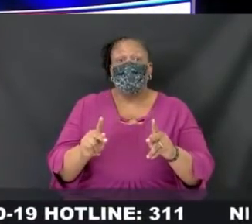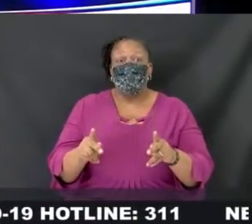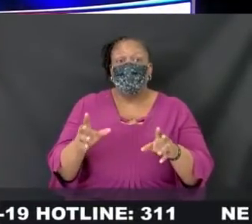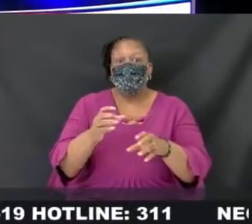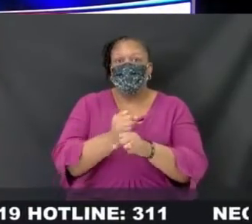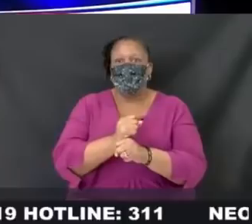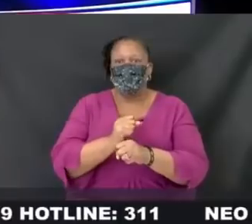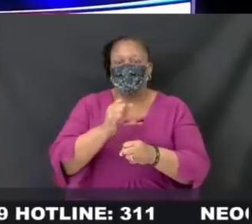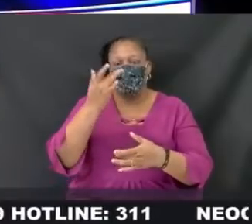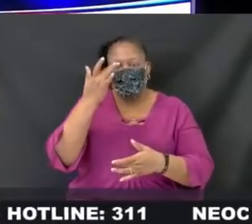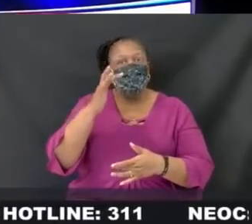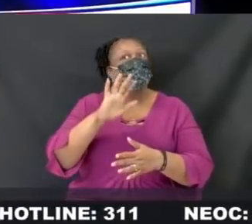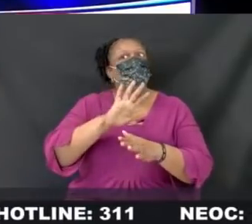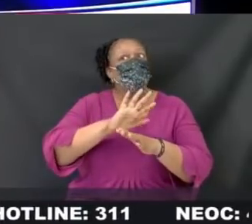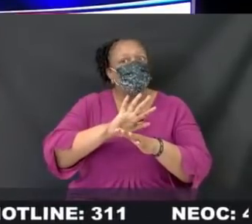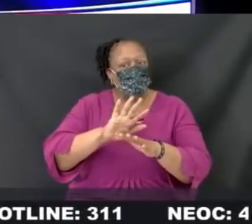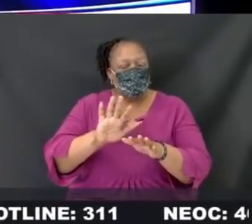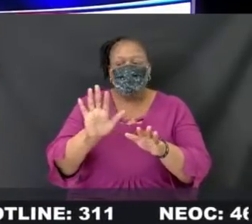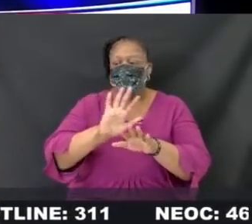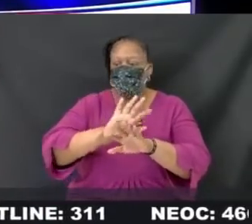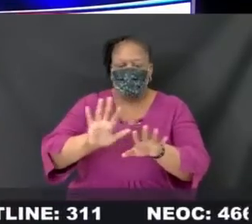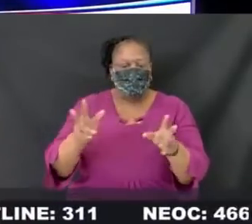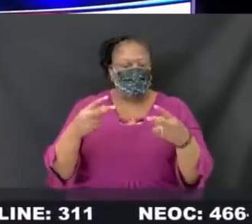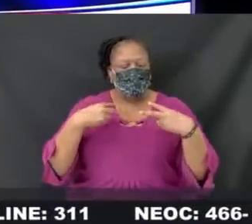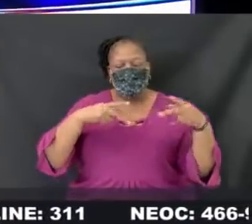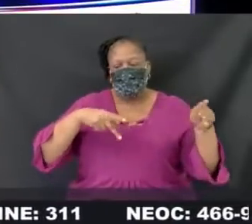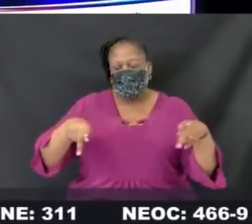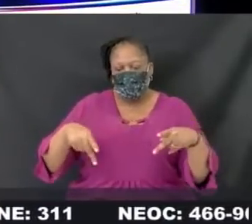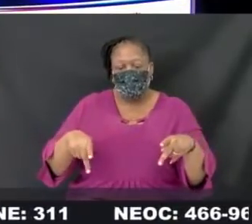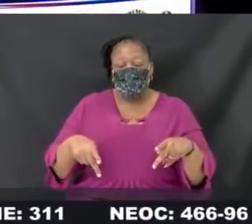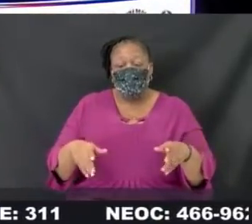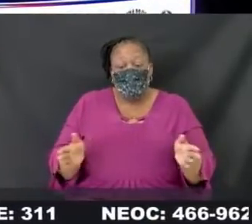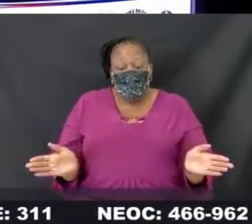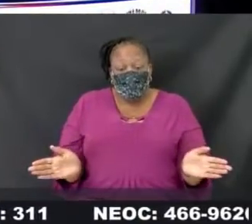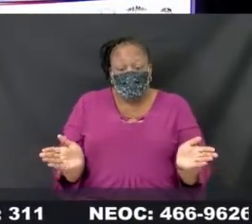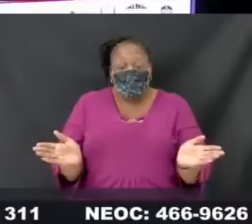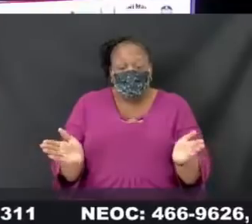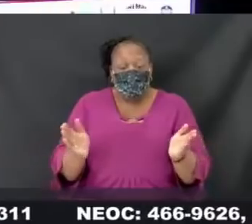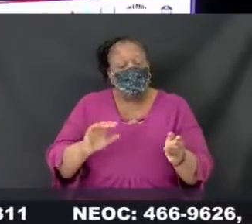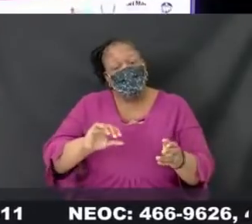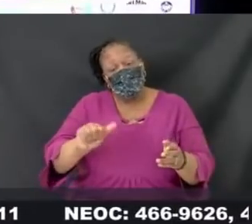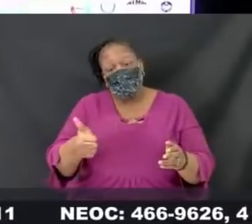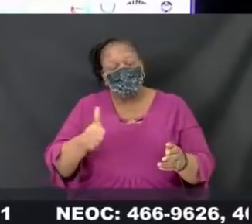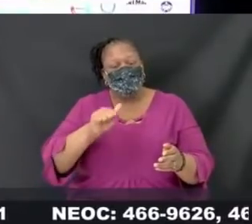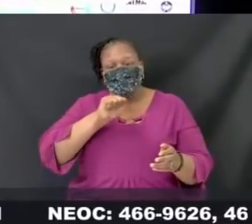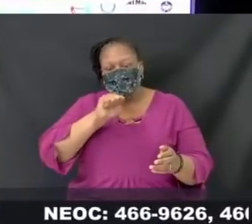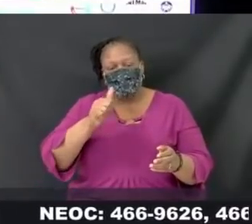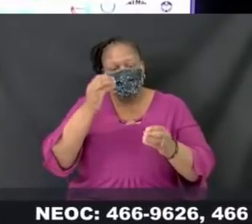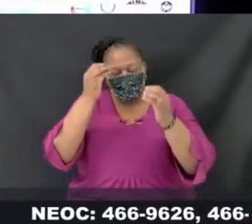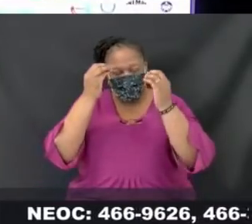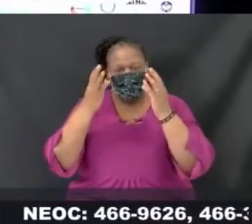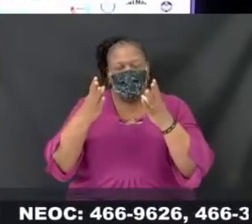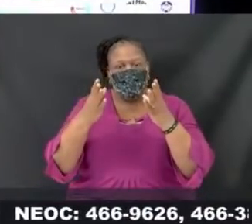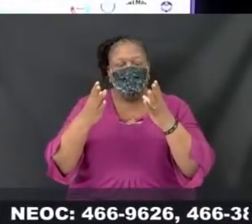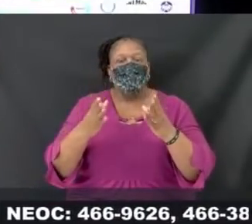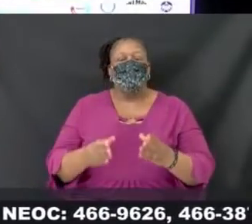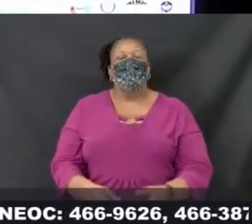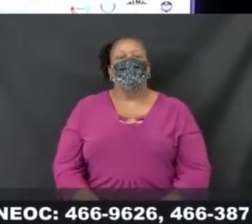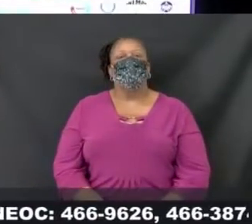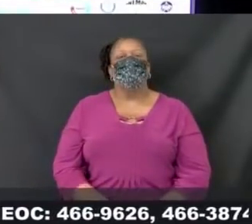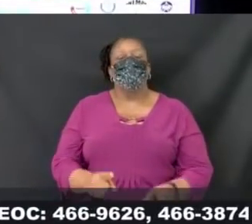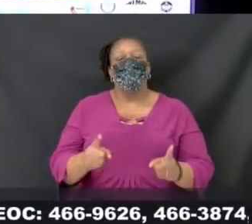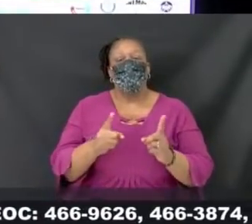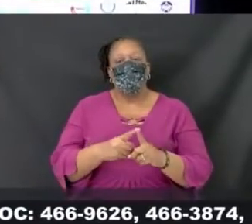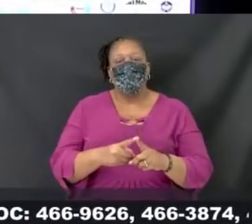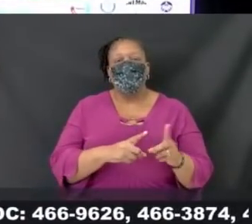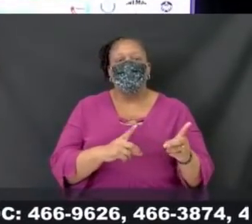want to encourage those who are not being compliant or who are being challenged